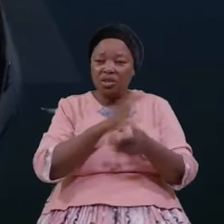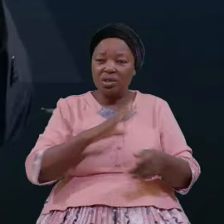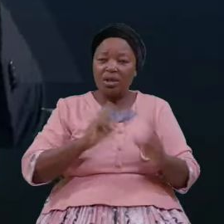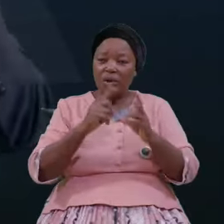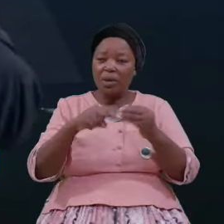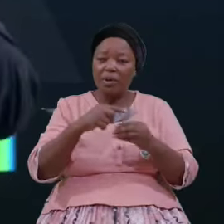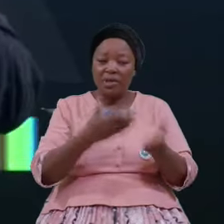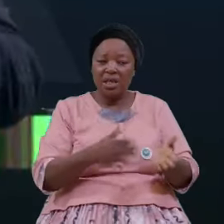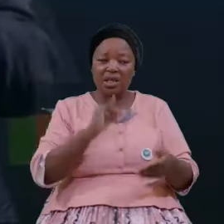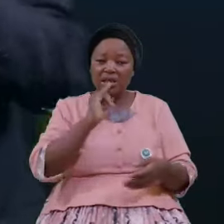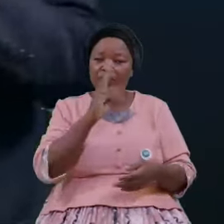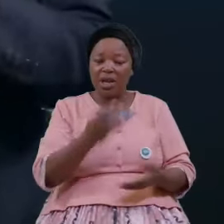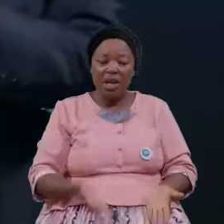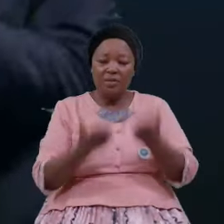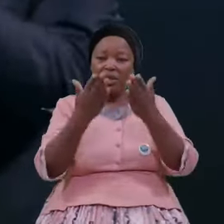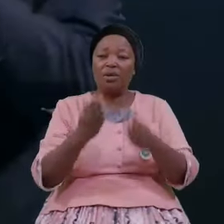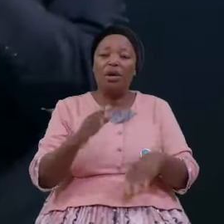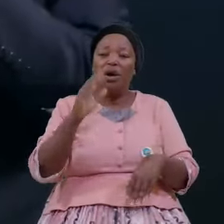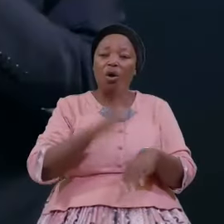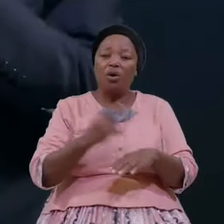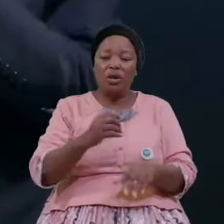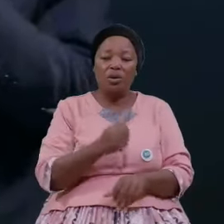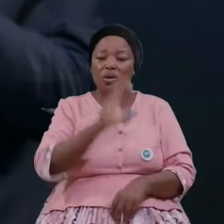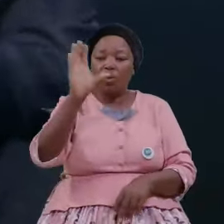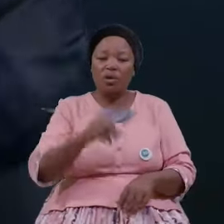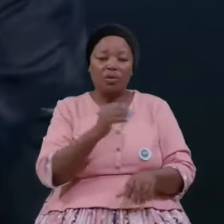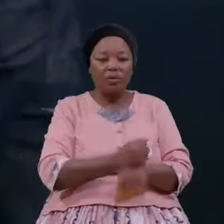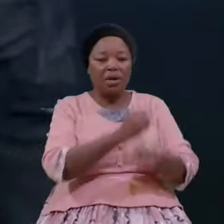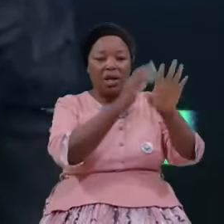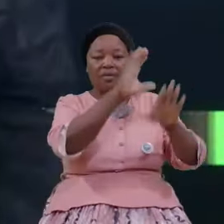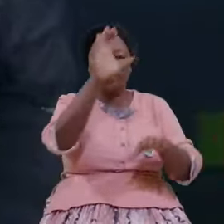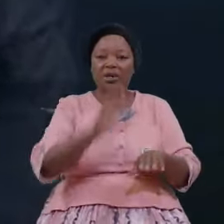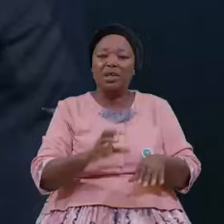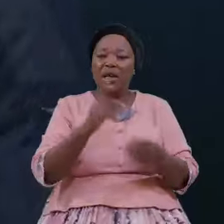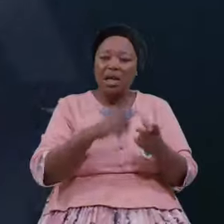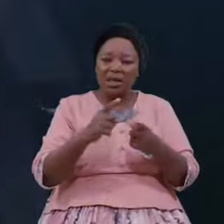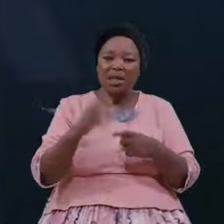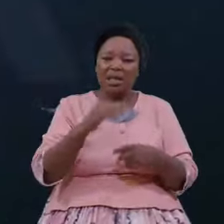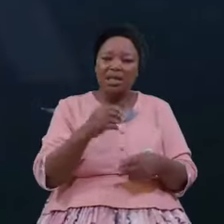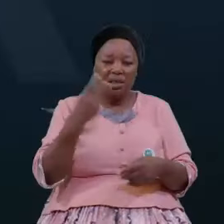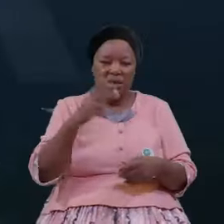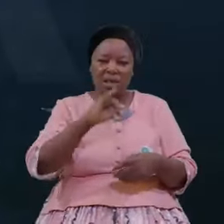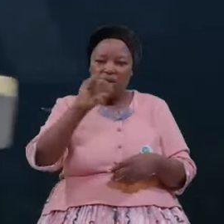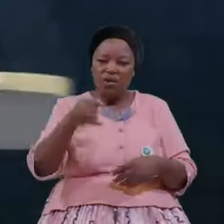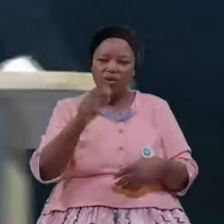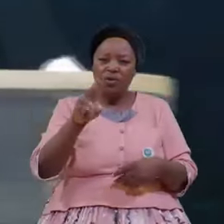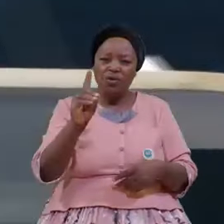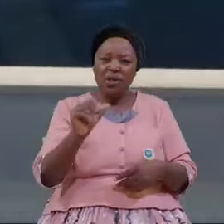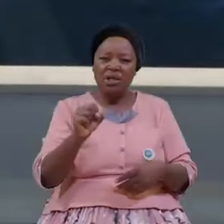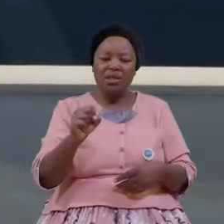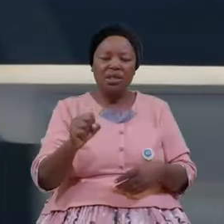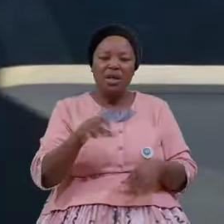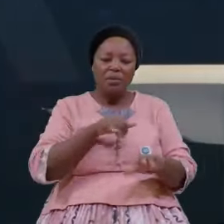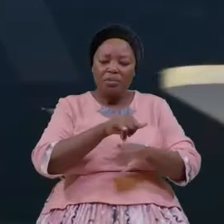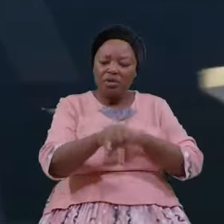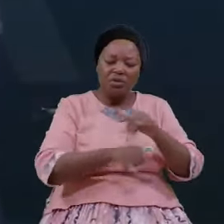on the cross of Calvary. You see, they arrested him, and Judas betrayed him, and they put the